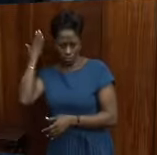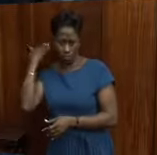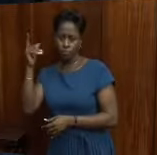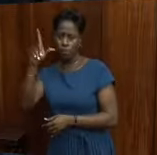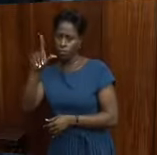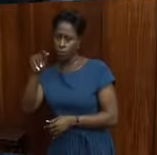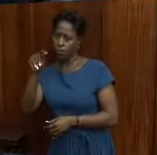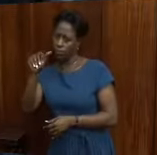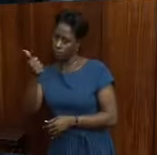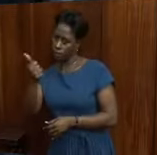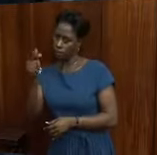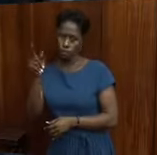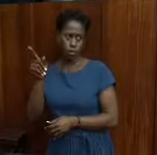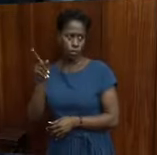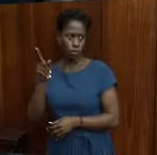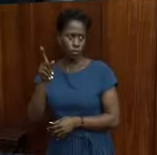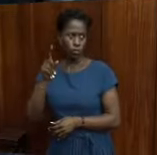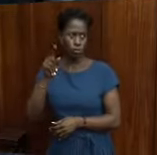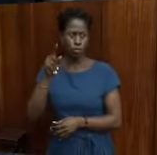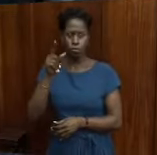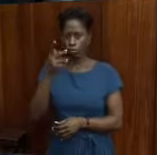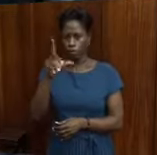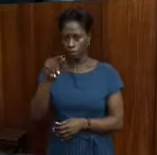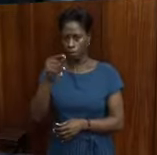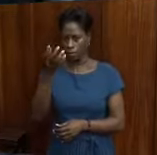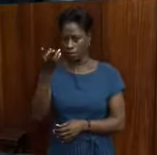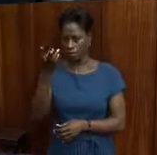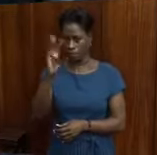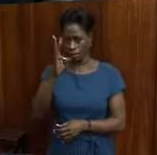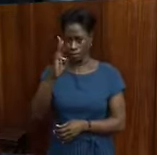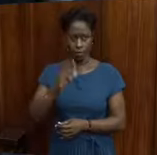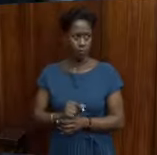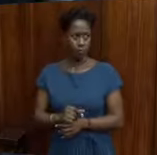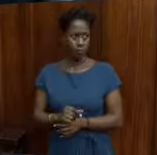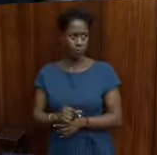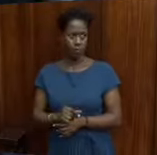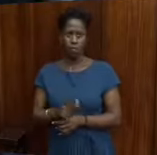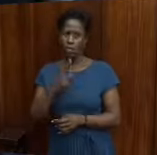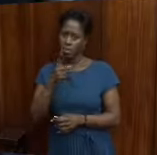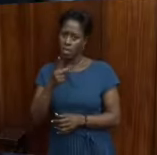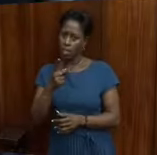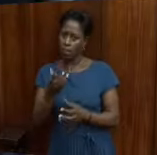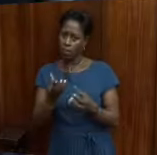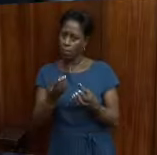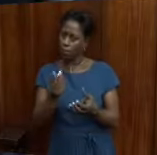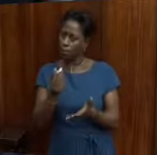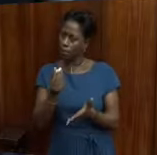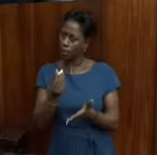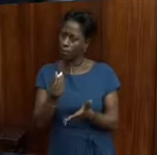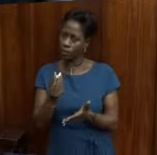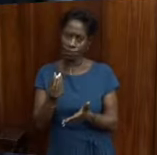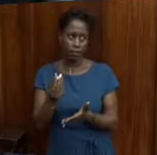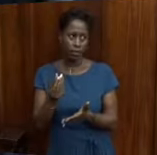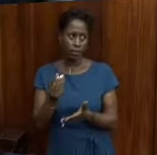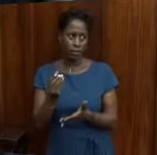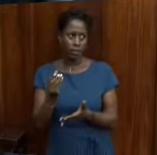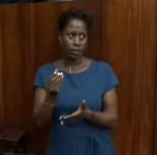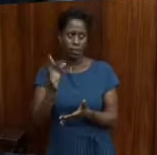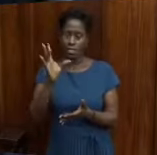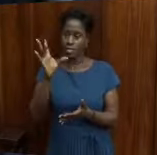of St. Jude Hospital reconstruction project, and August 2016, a sum of EC 98 million was